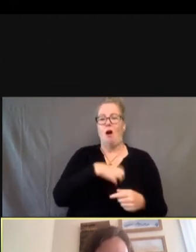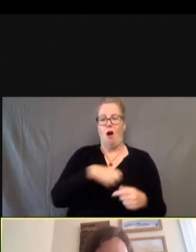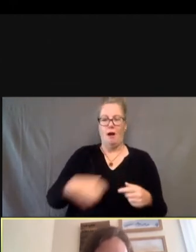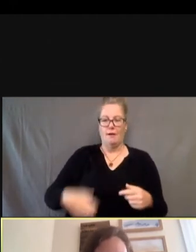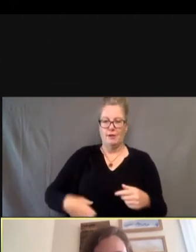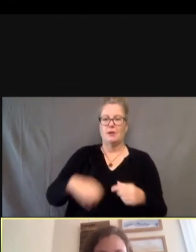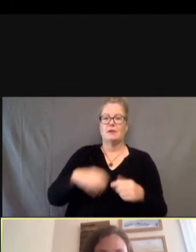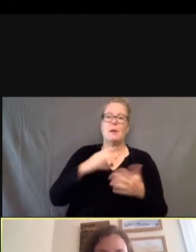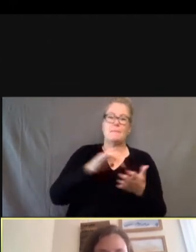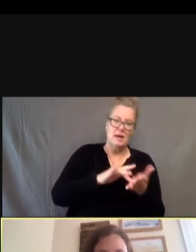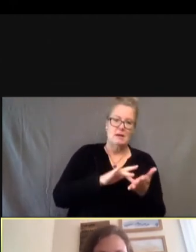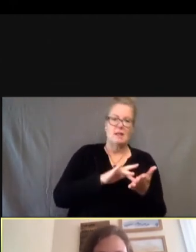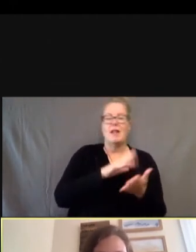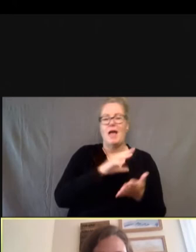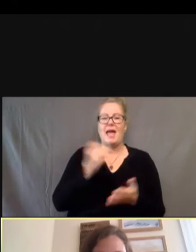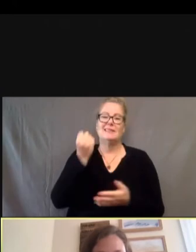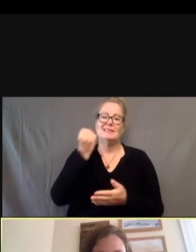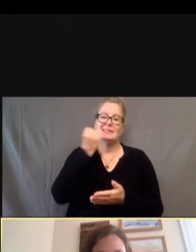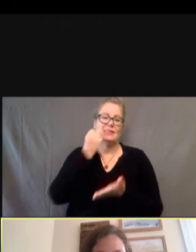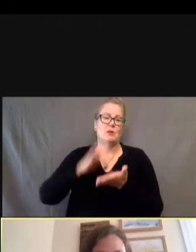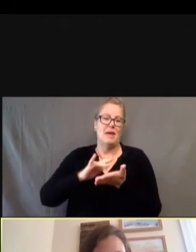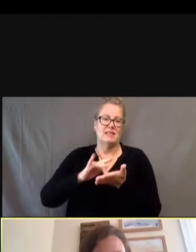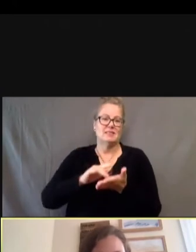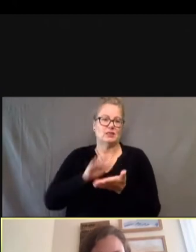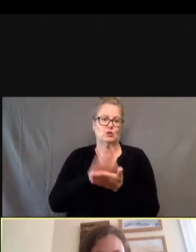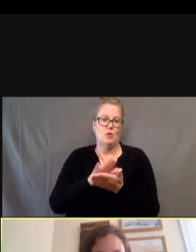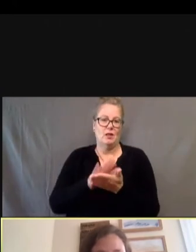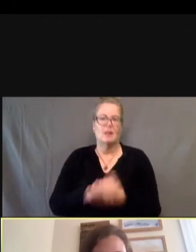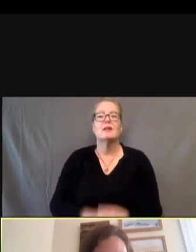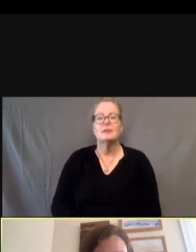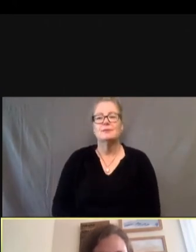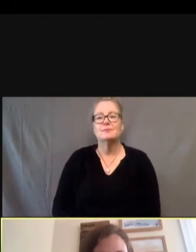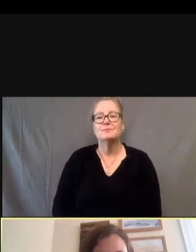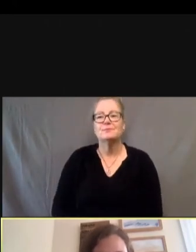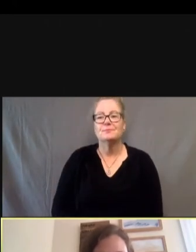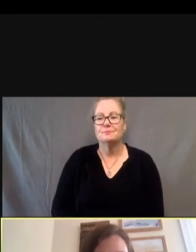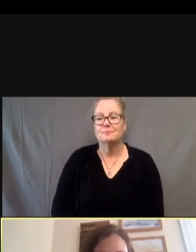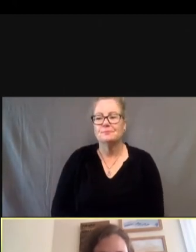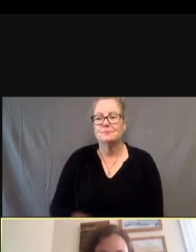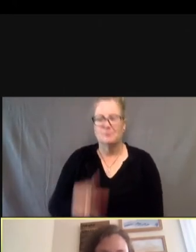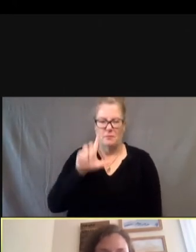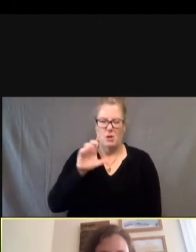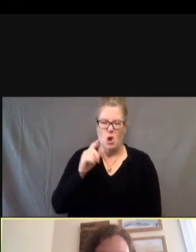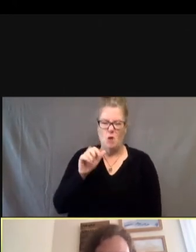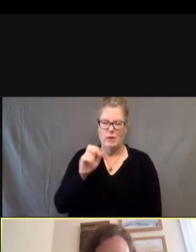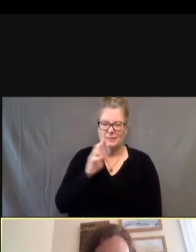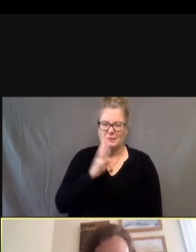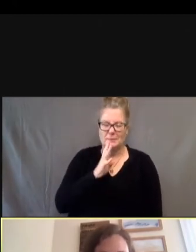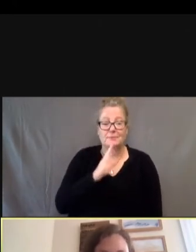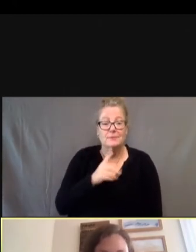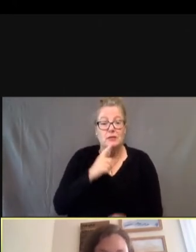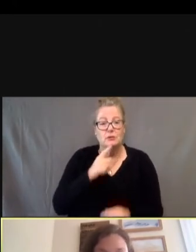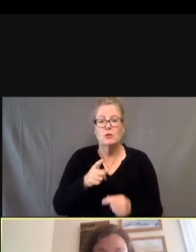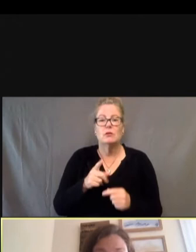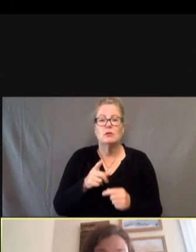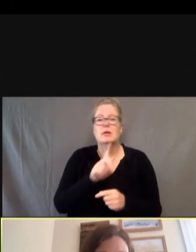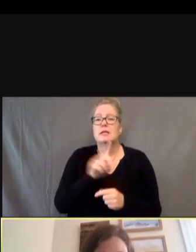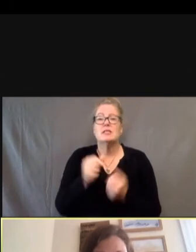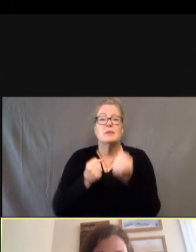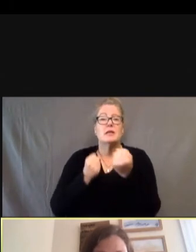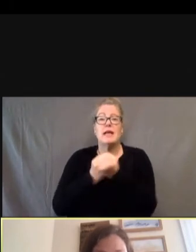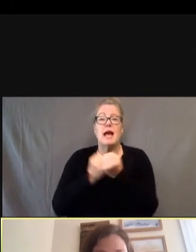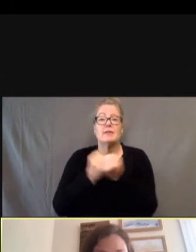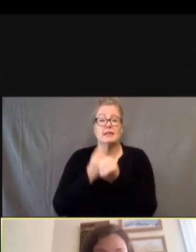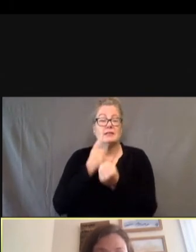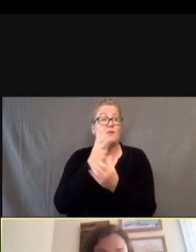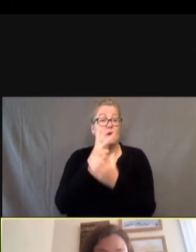Dental Medicine. Before I dive in, though, I want to acknowledge that there have been disability advocates on our two schools for a long